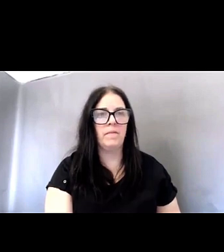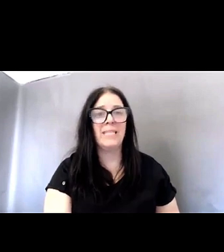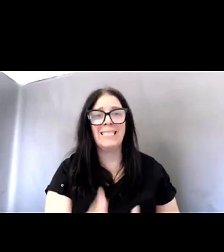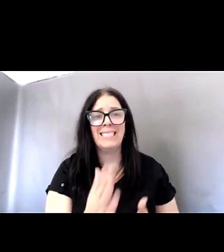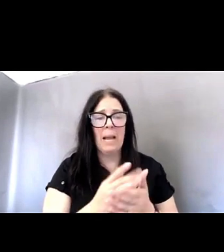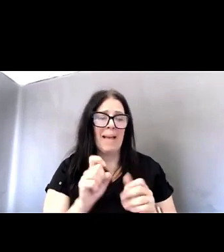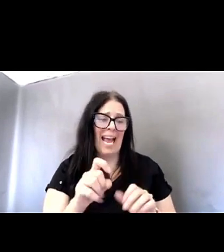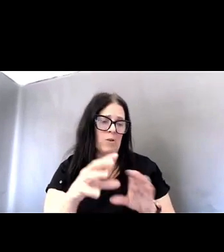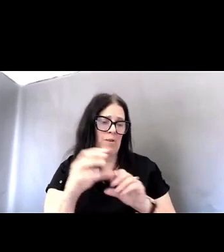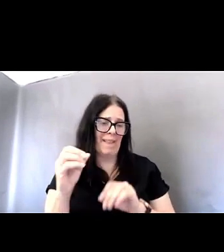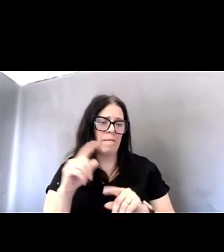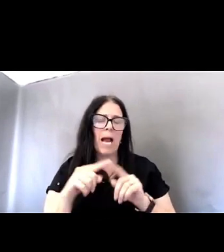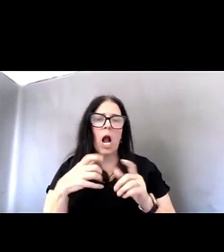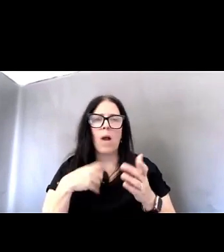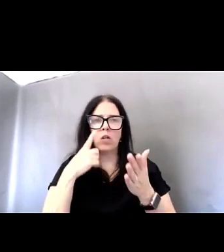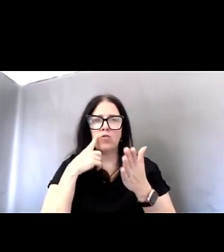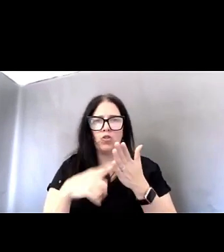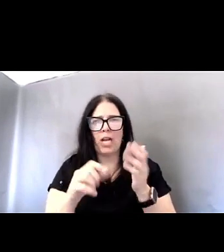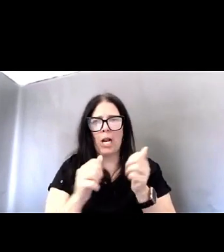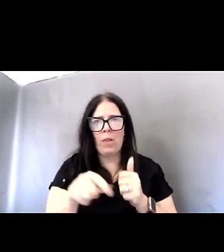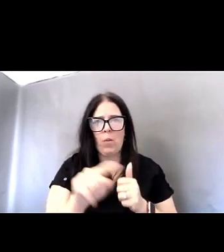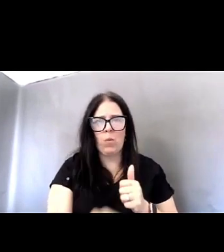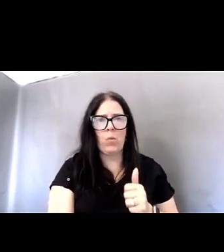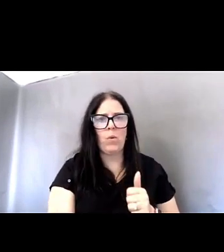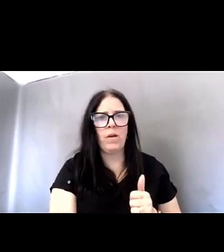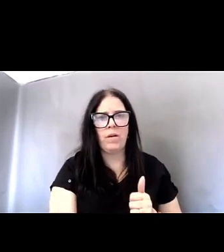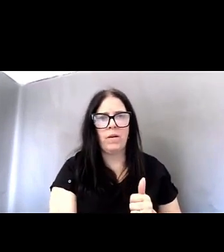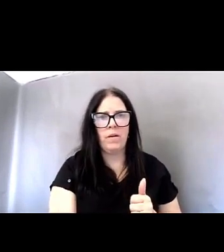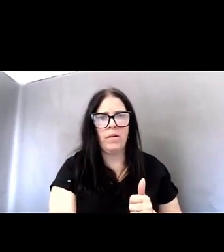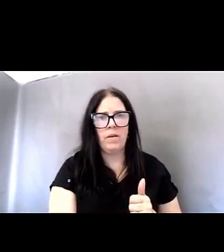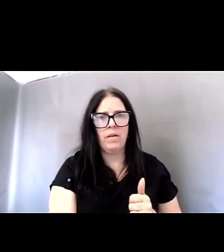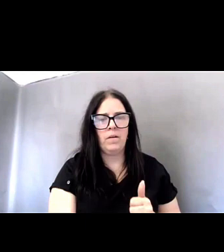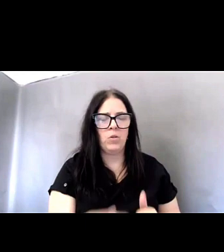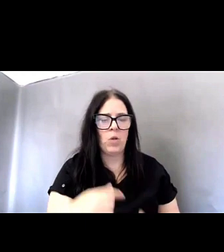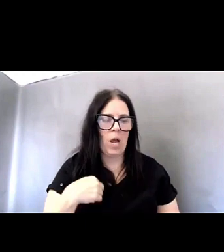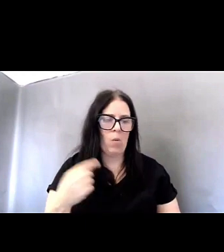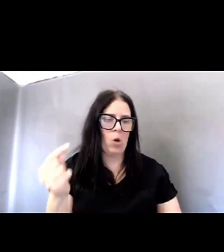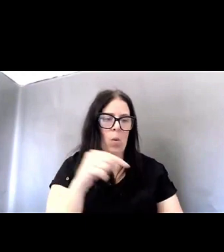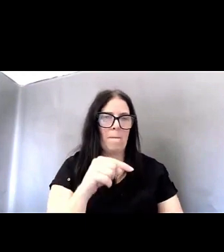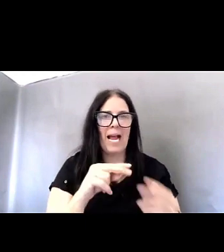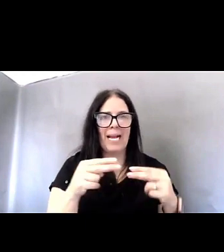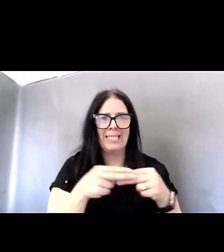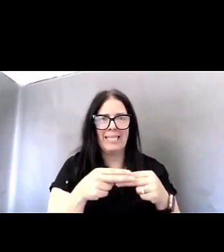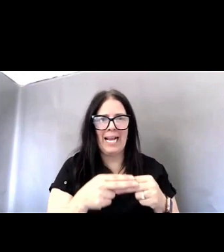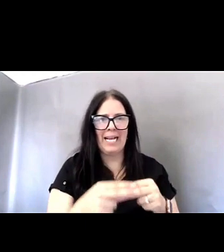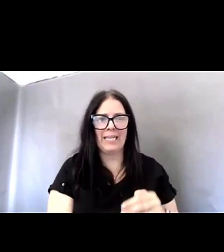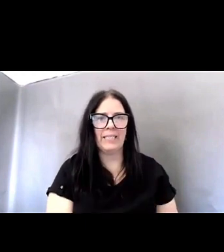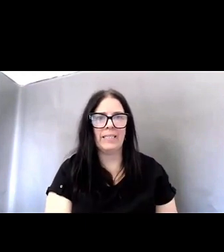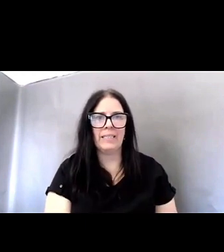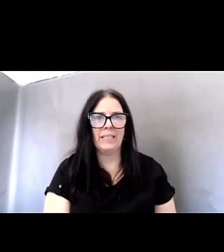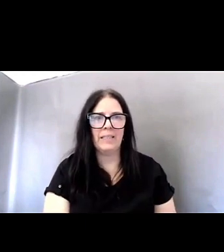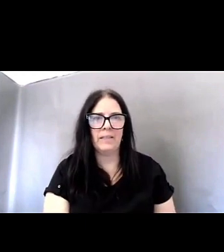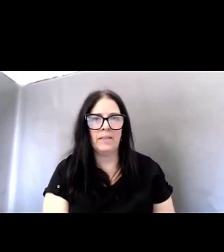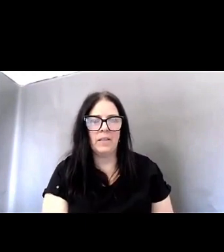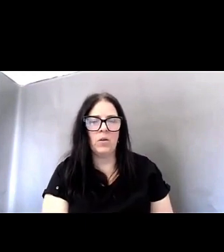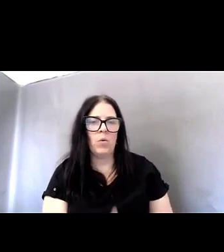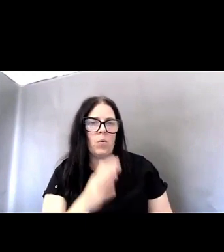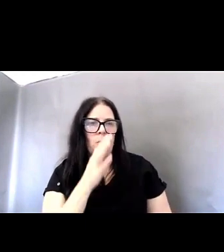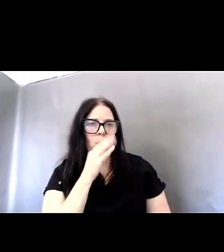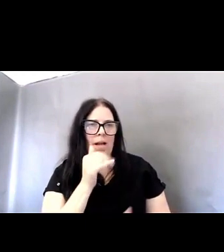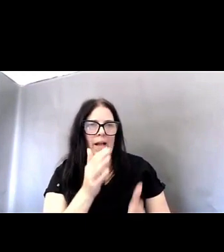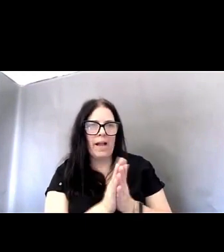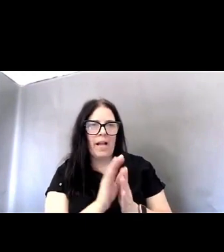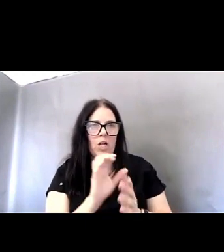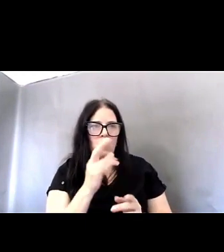wanted to check in with everyone. So I'm going to go back to our slides and bring Christine and Gillian